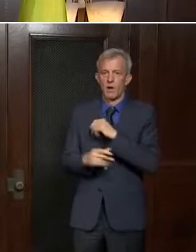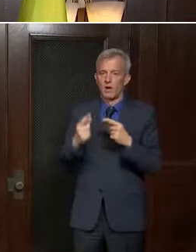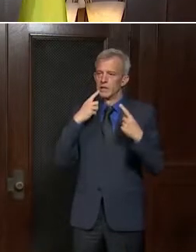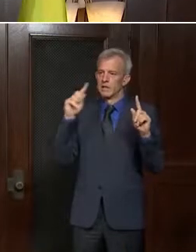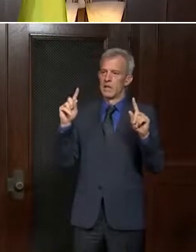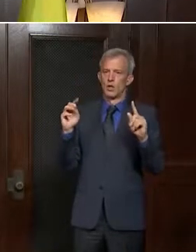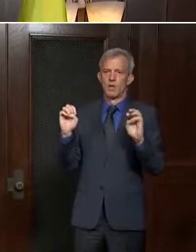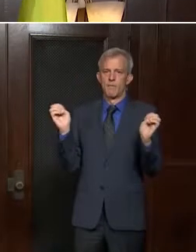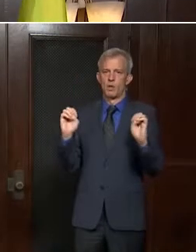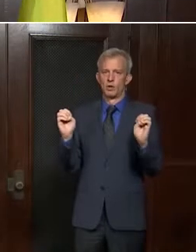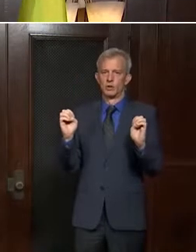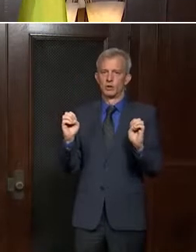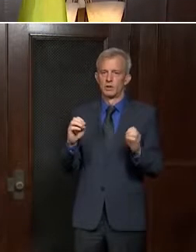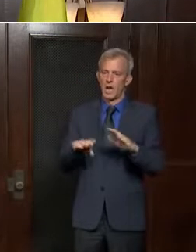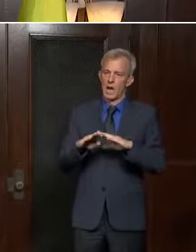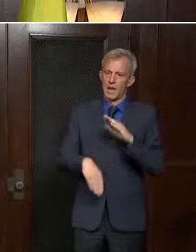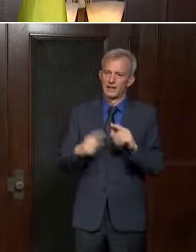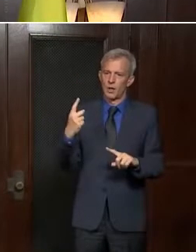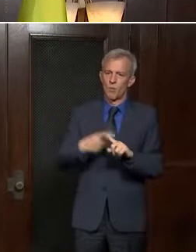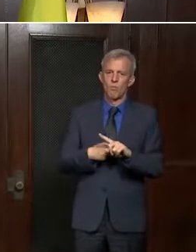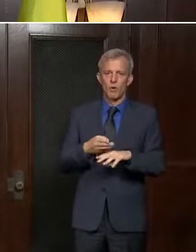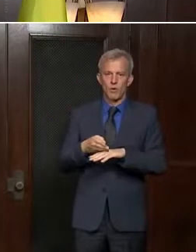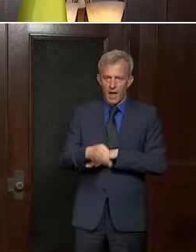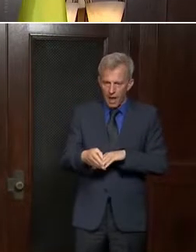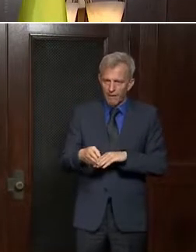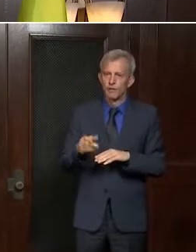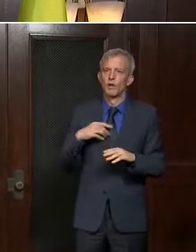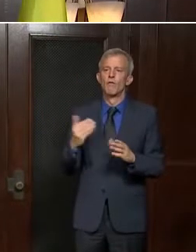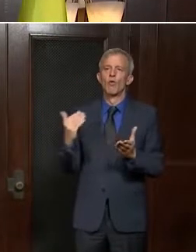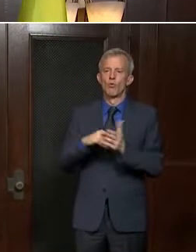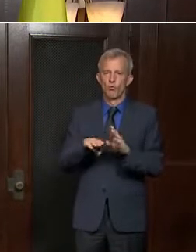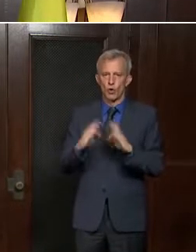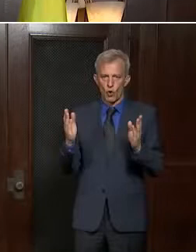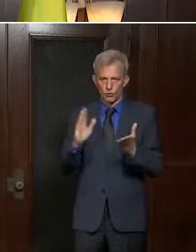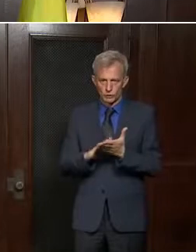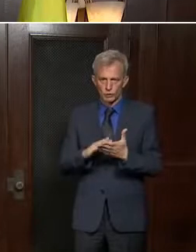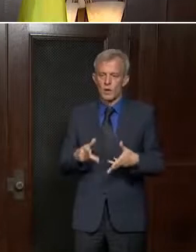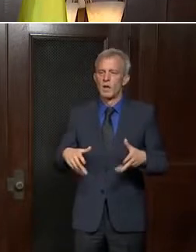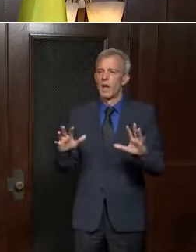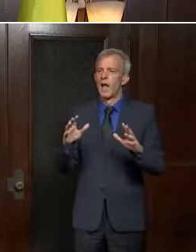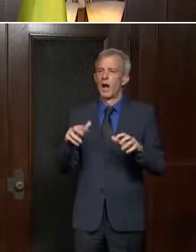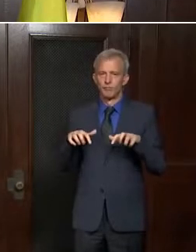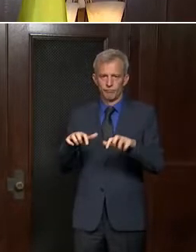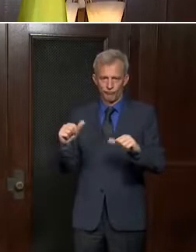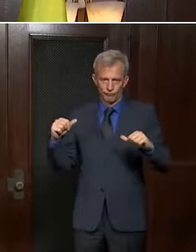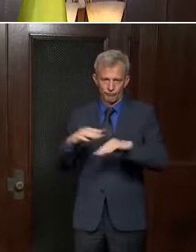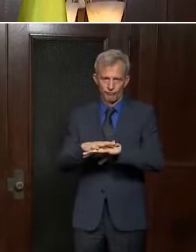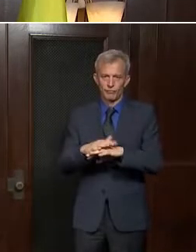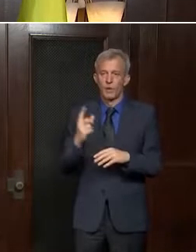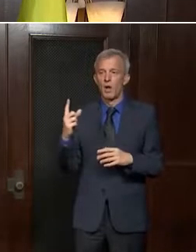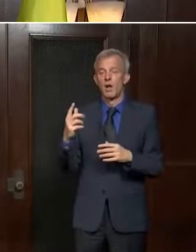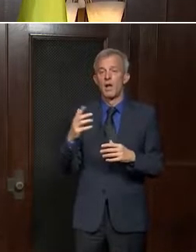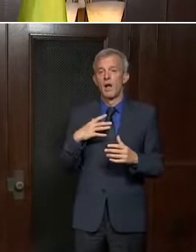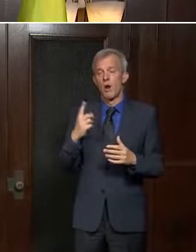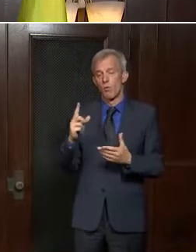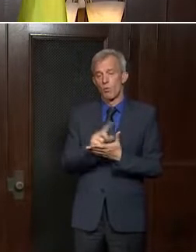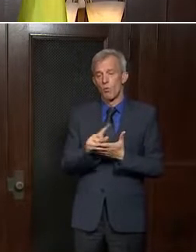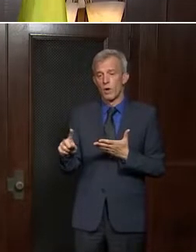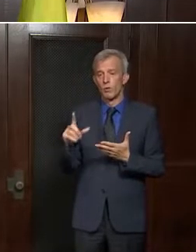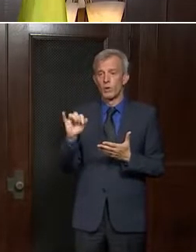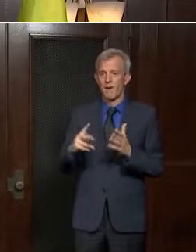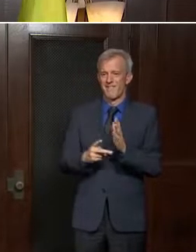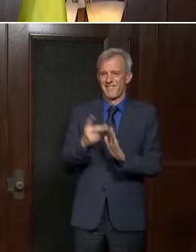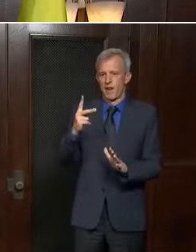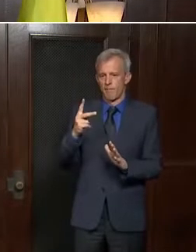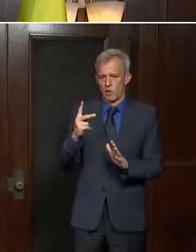their stay-at-home order. They started to open schools, to allow public gatherings, and had nearly a week of double-digit